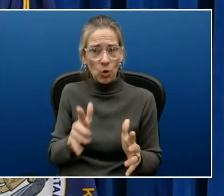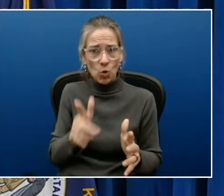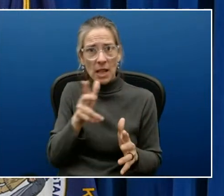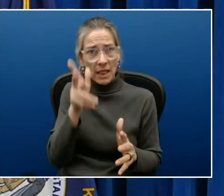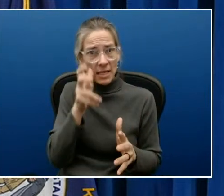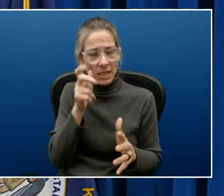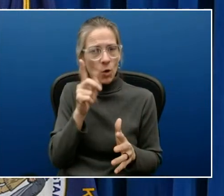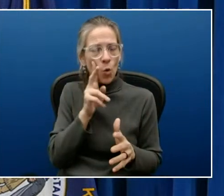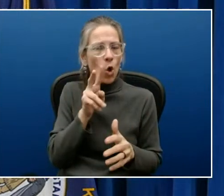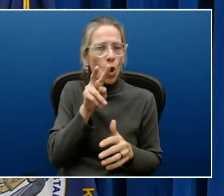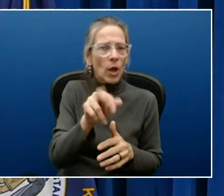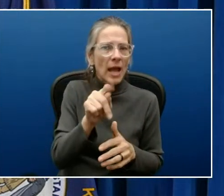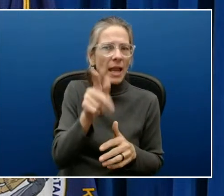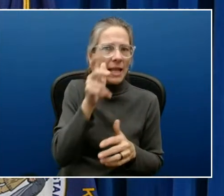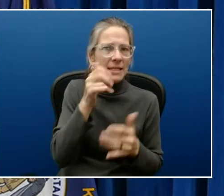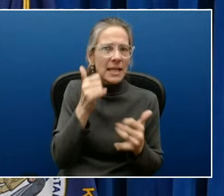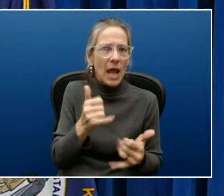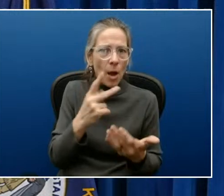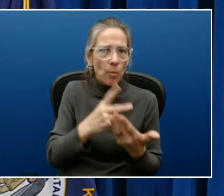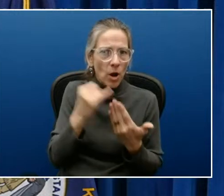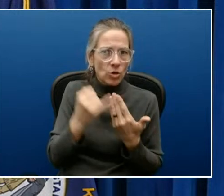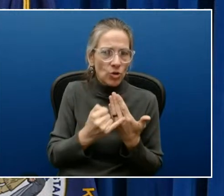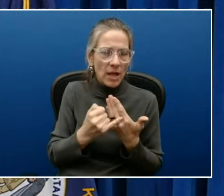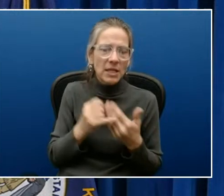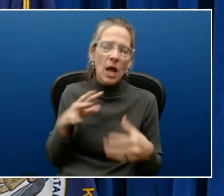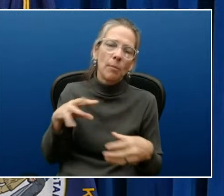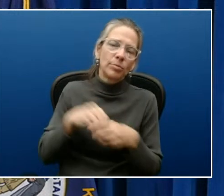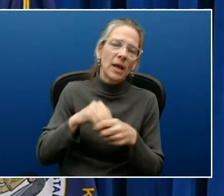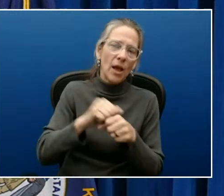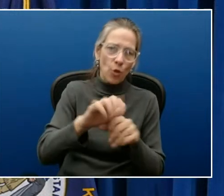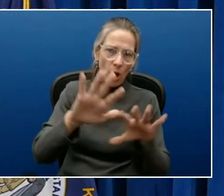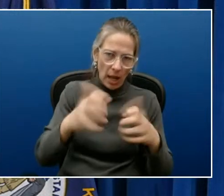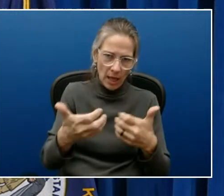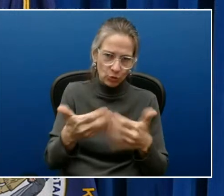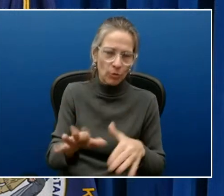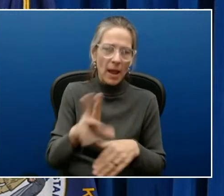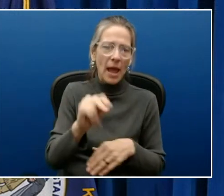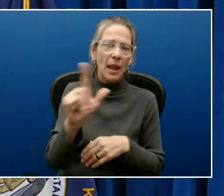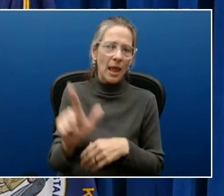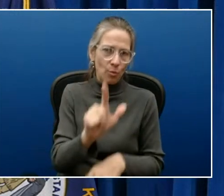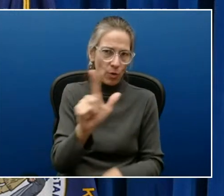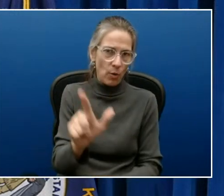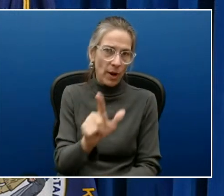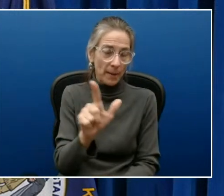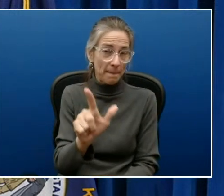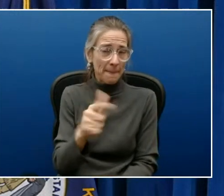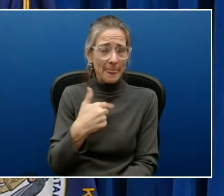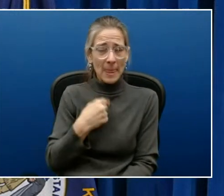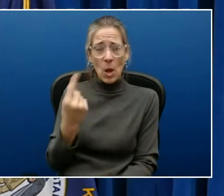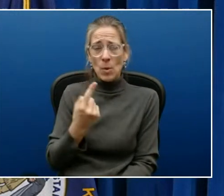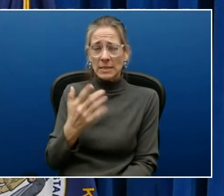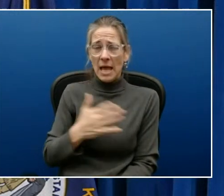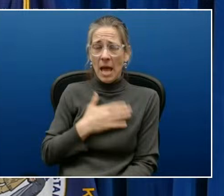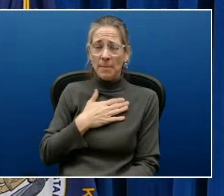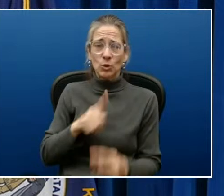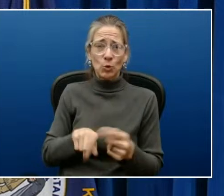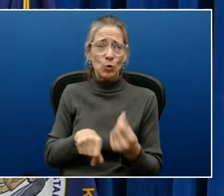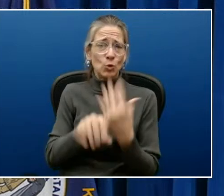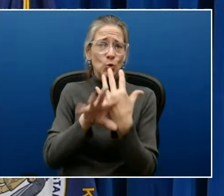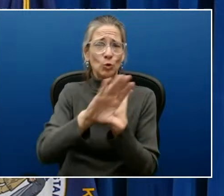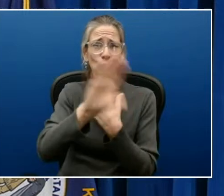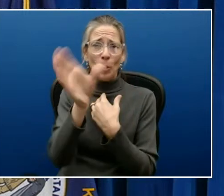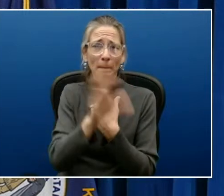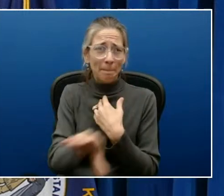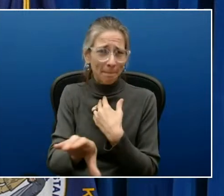project and implement it in their classrooms and libraries. I am always happy to Zoom in with classes that are using it,